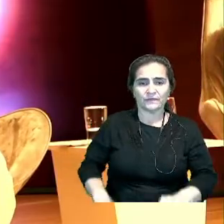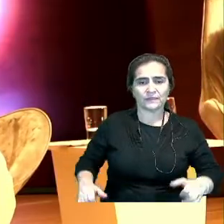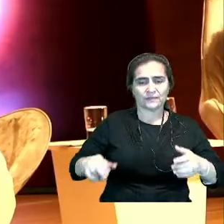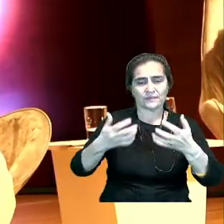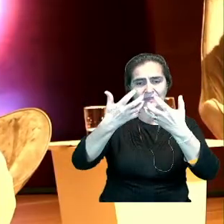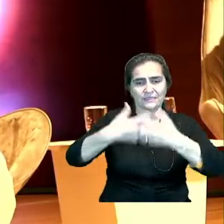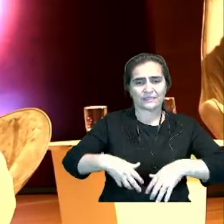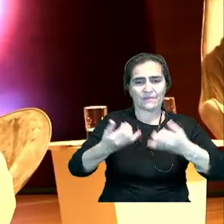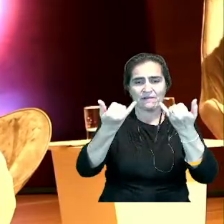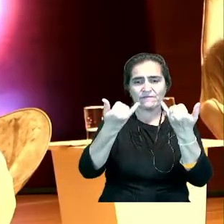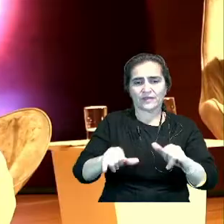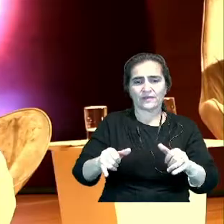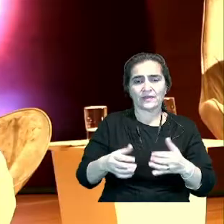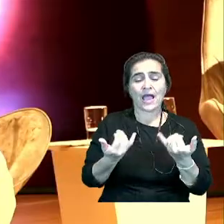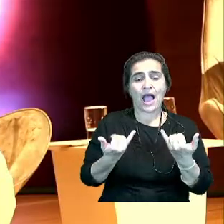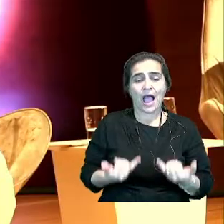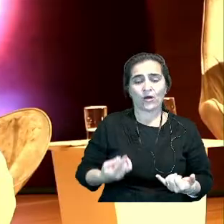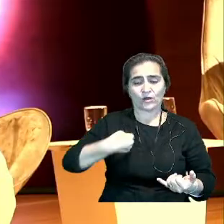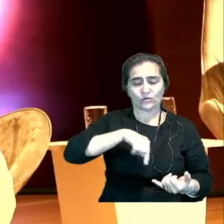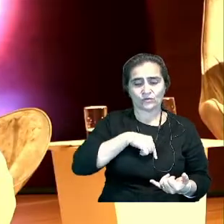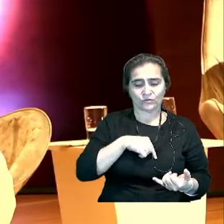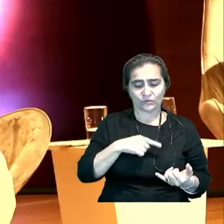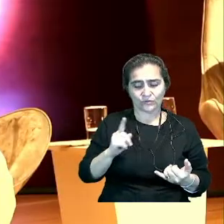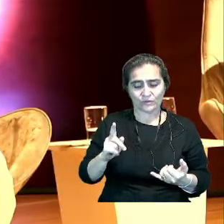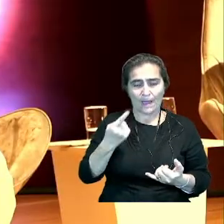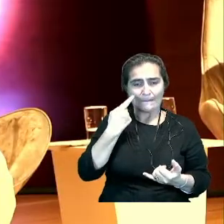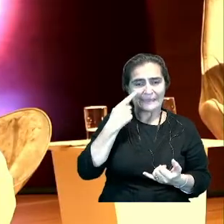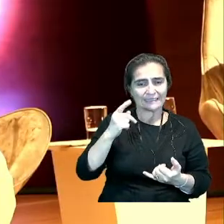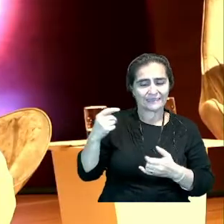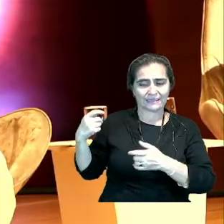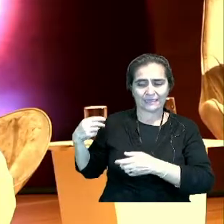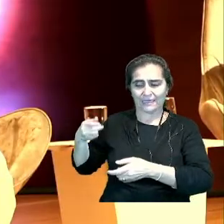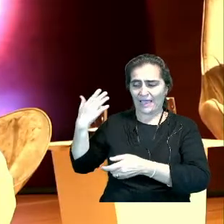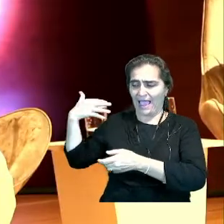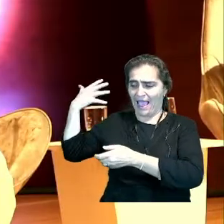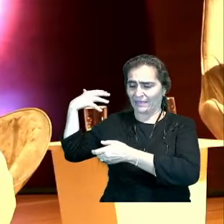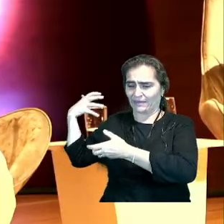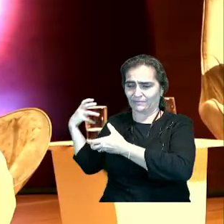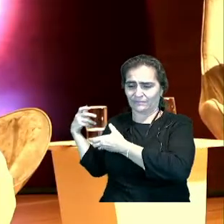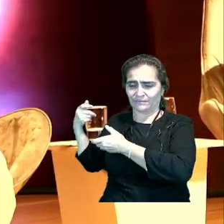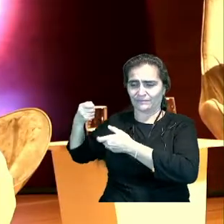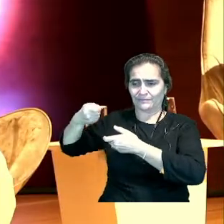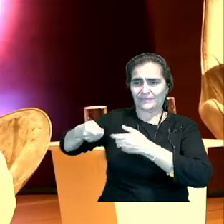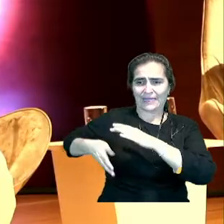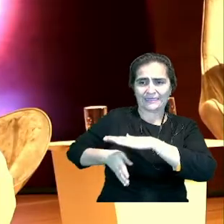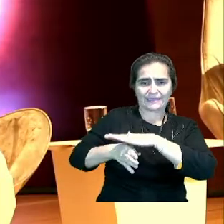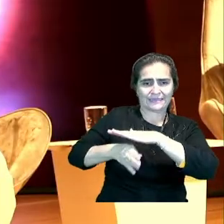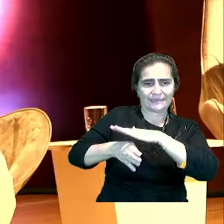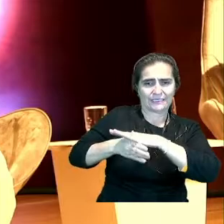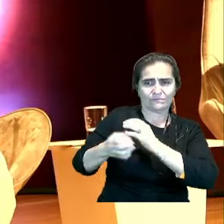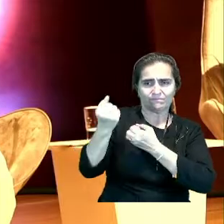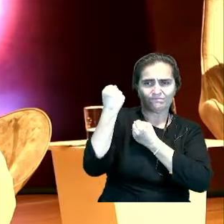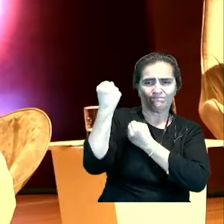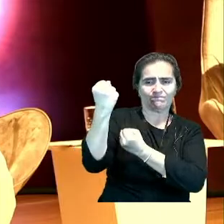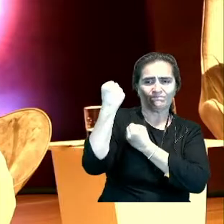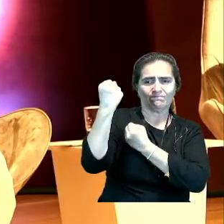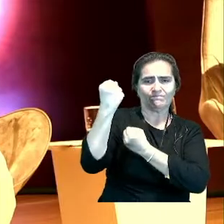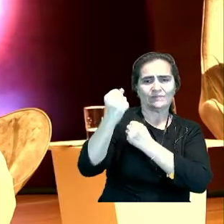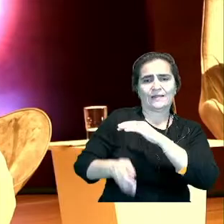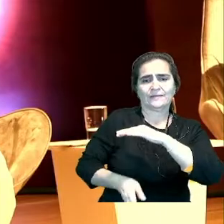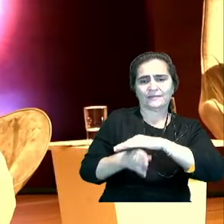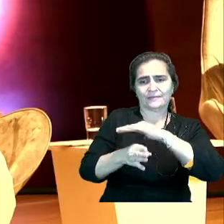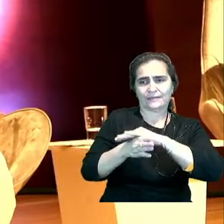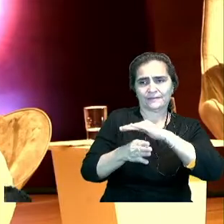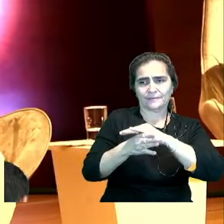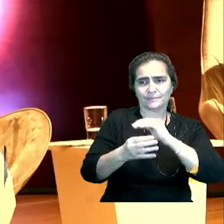ancestral mandate, and that mandate is to continue the resistance. And it is the same